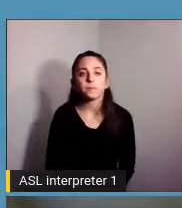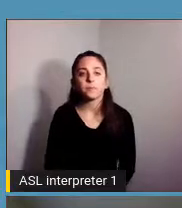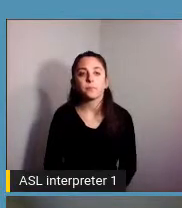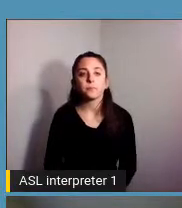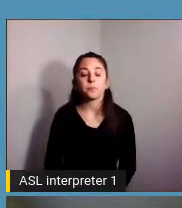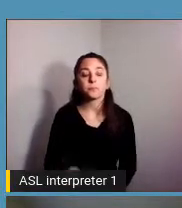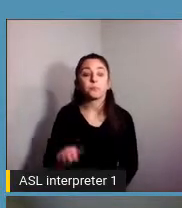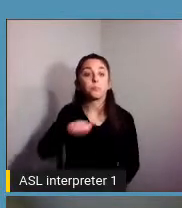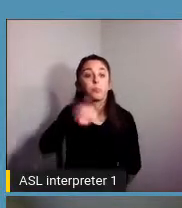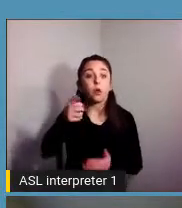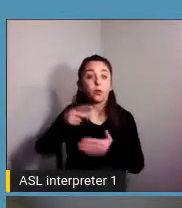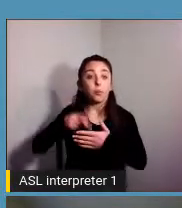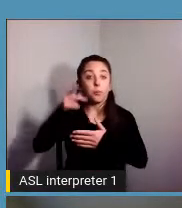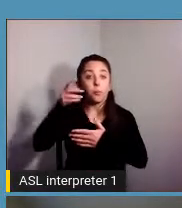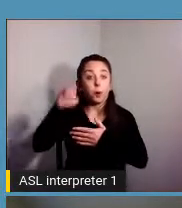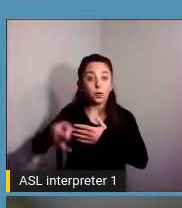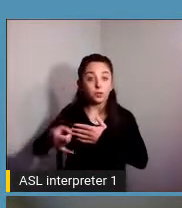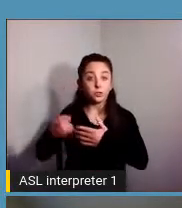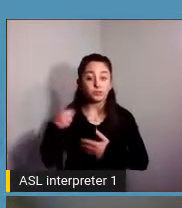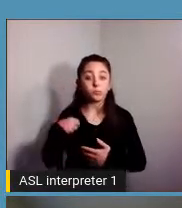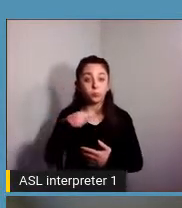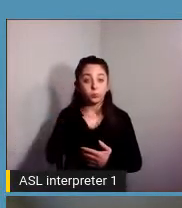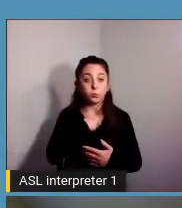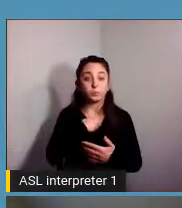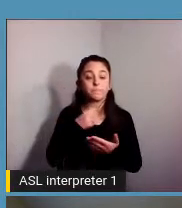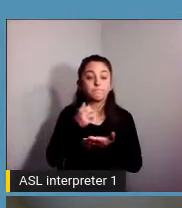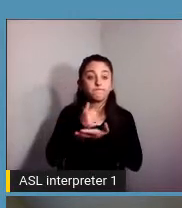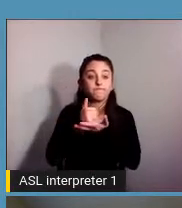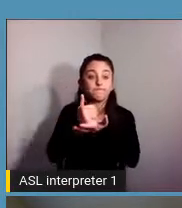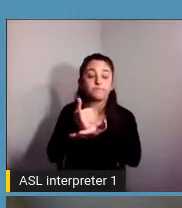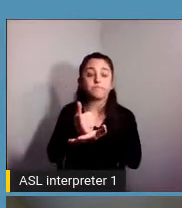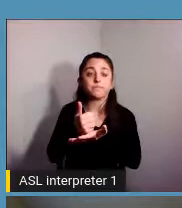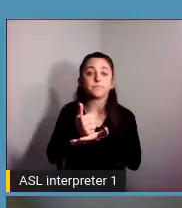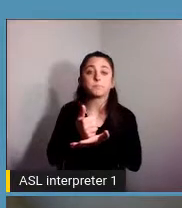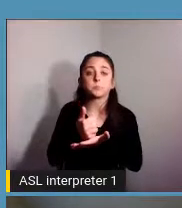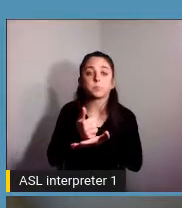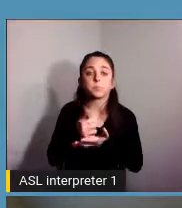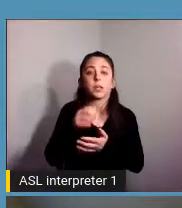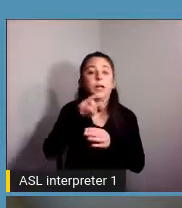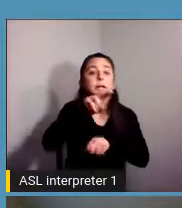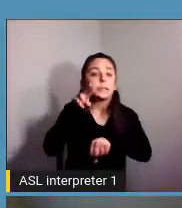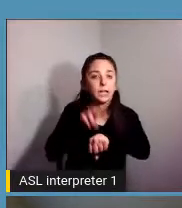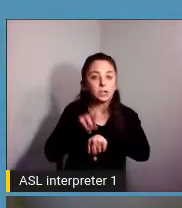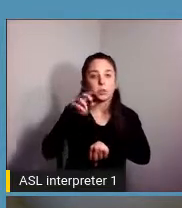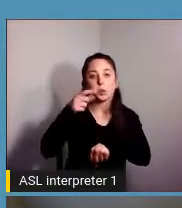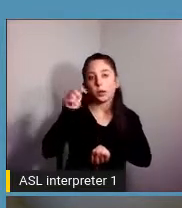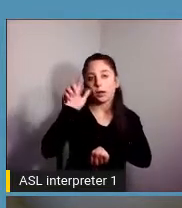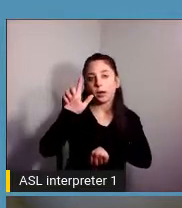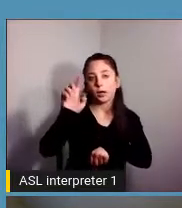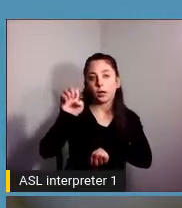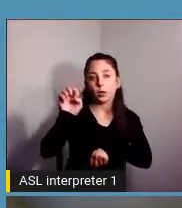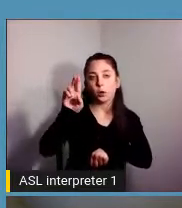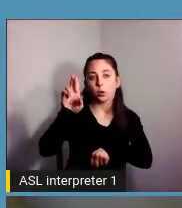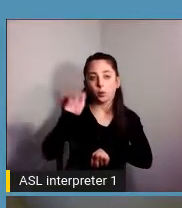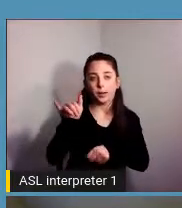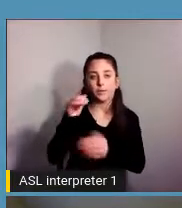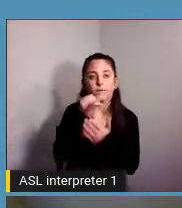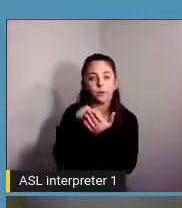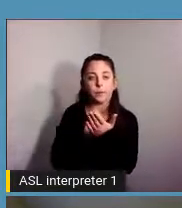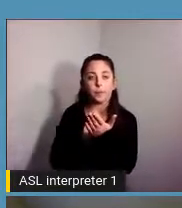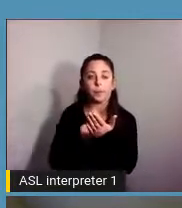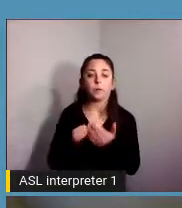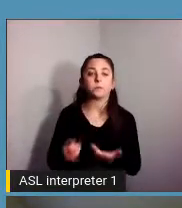Another project we did with a lot of comparison, which was pretty neat, was for the National Gallery of Art. The Degas